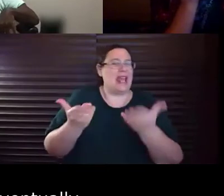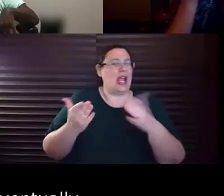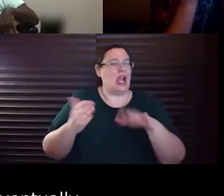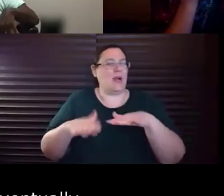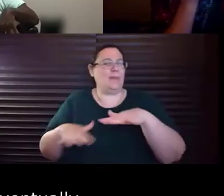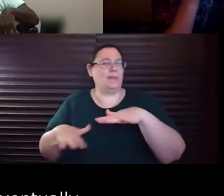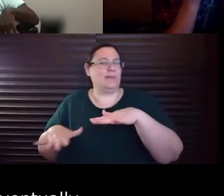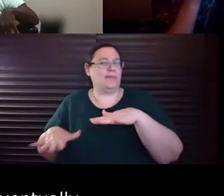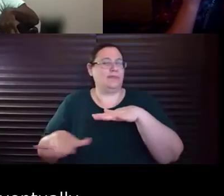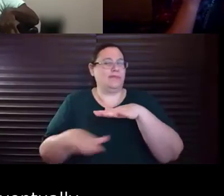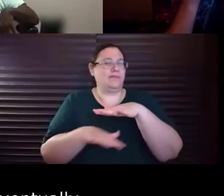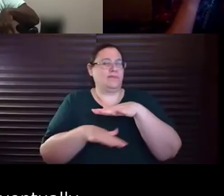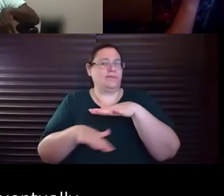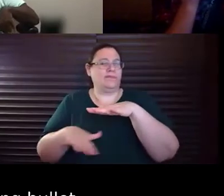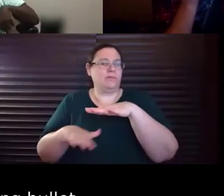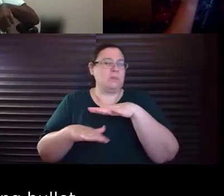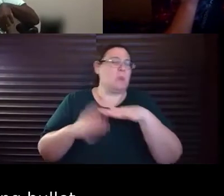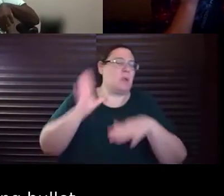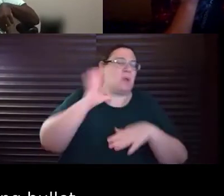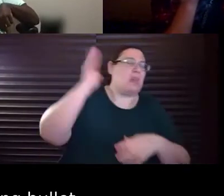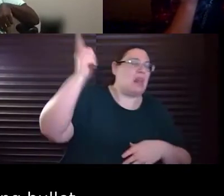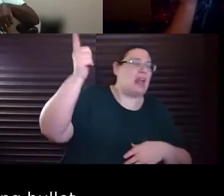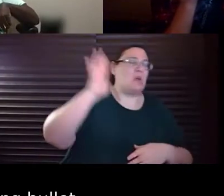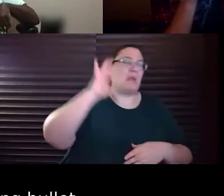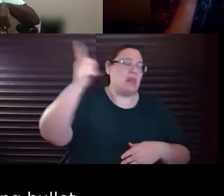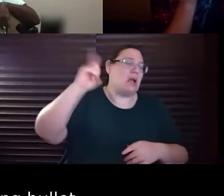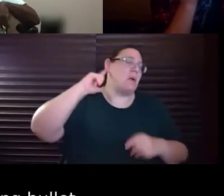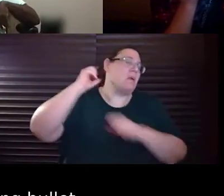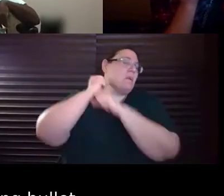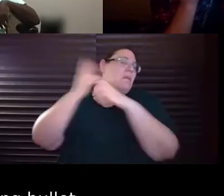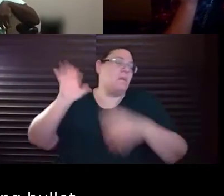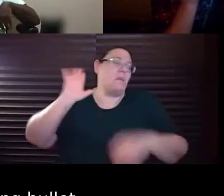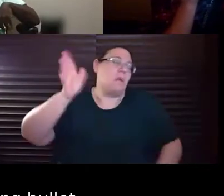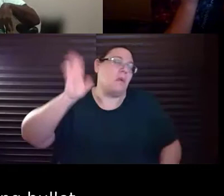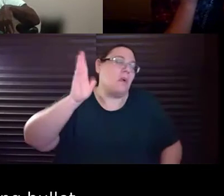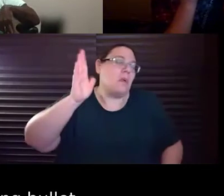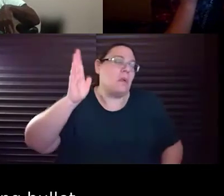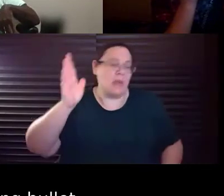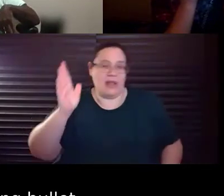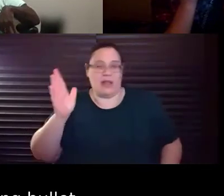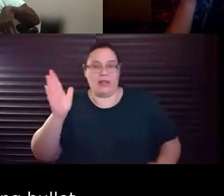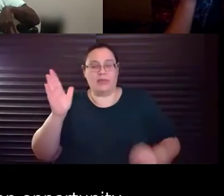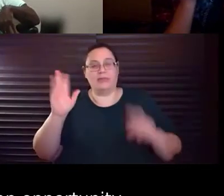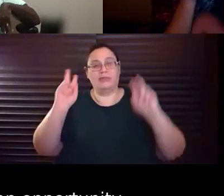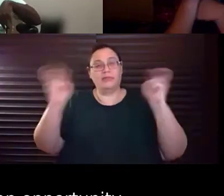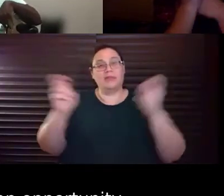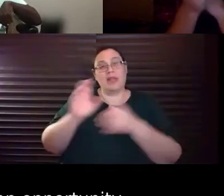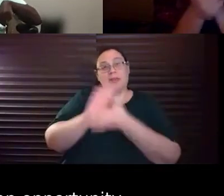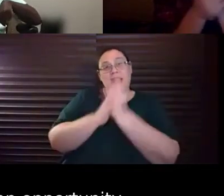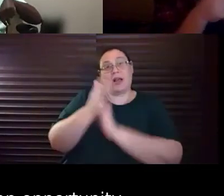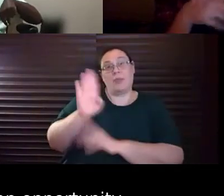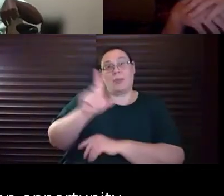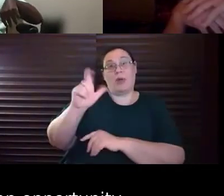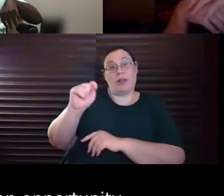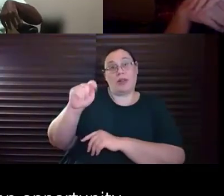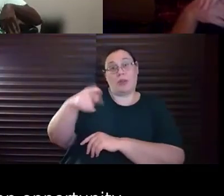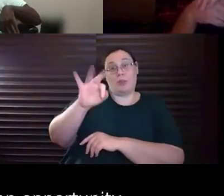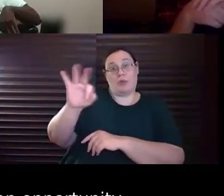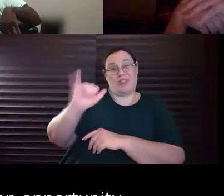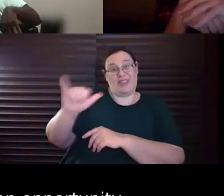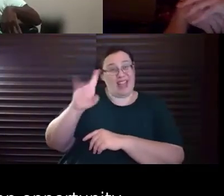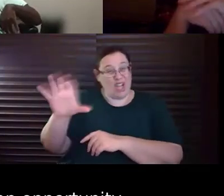something eventually we're going to do. And becoming bulletproof was a blessing because it sort of gave us